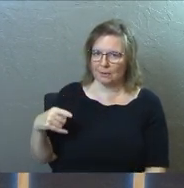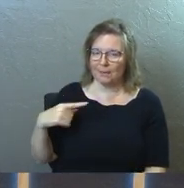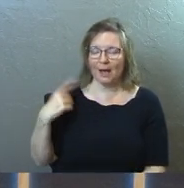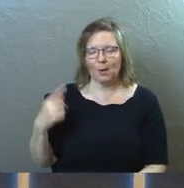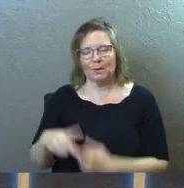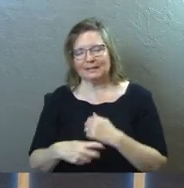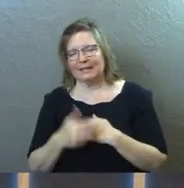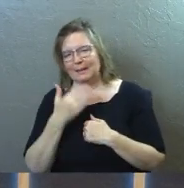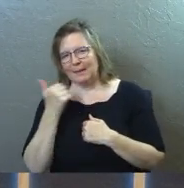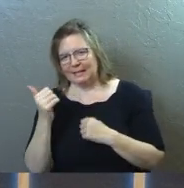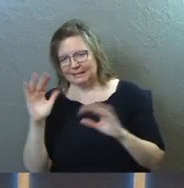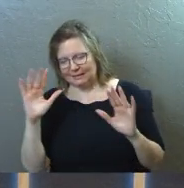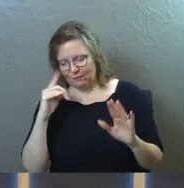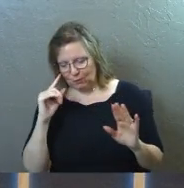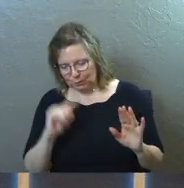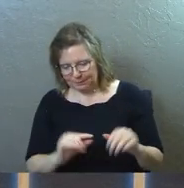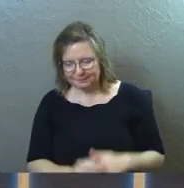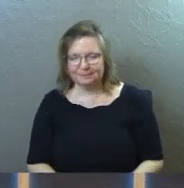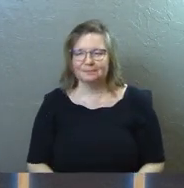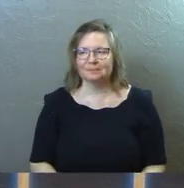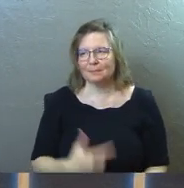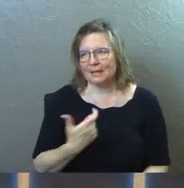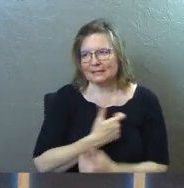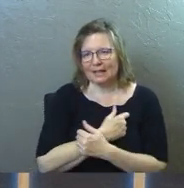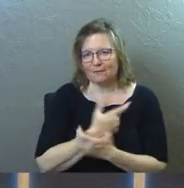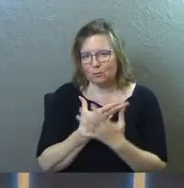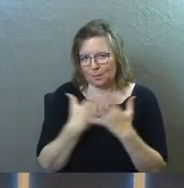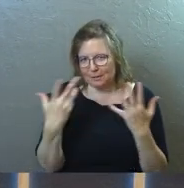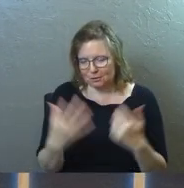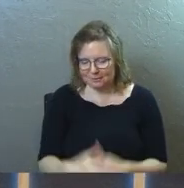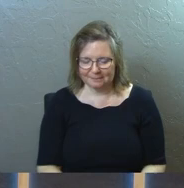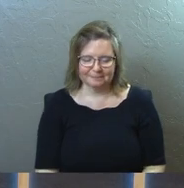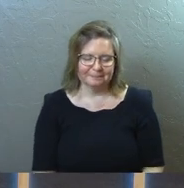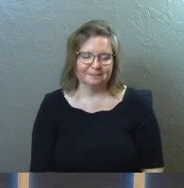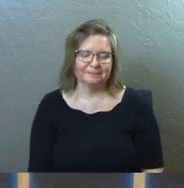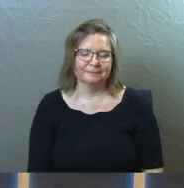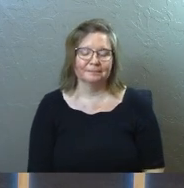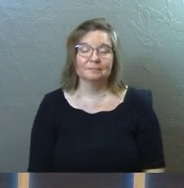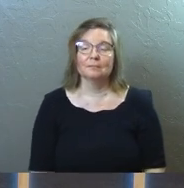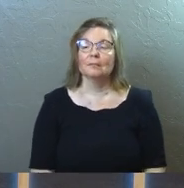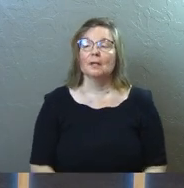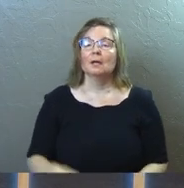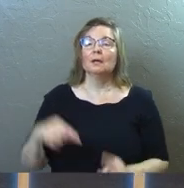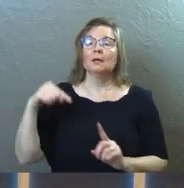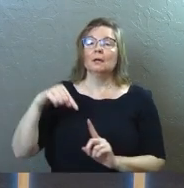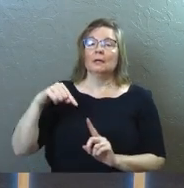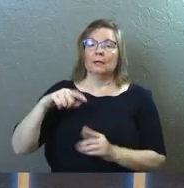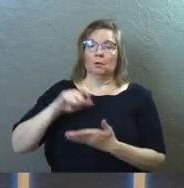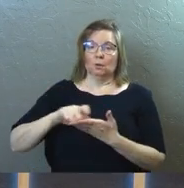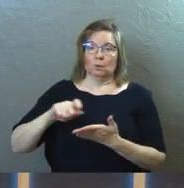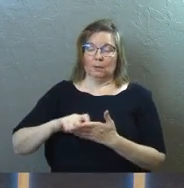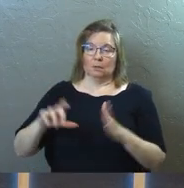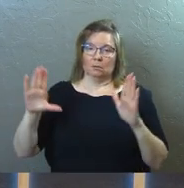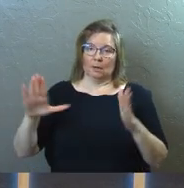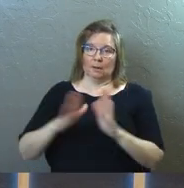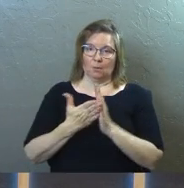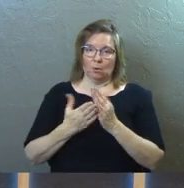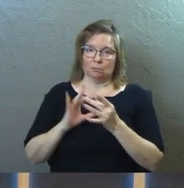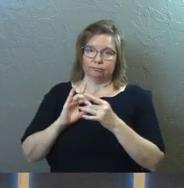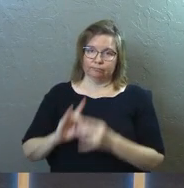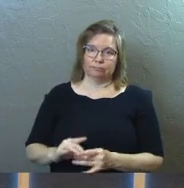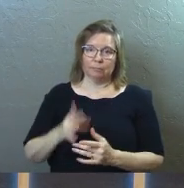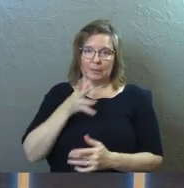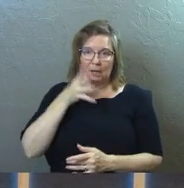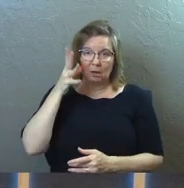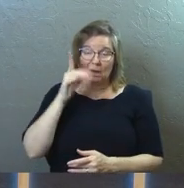only steal the best ever for you because I love you so much. But he's written some great books on parenting